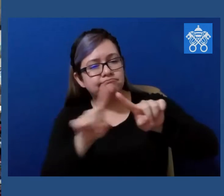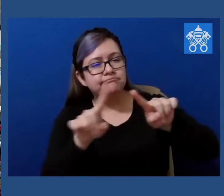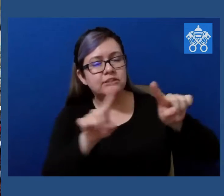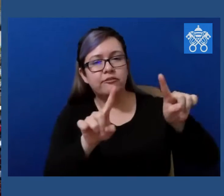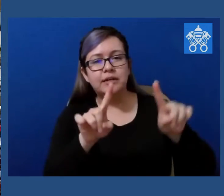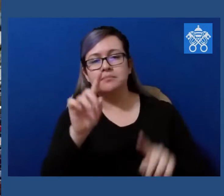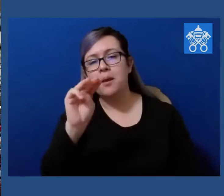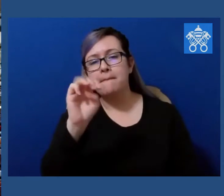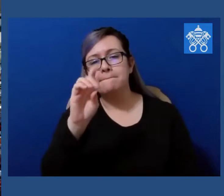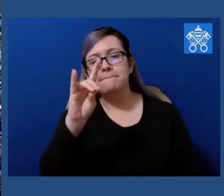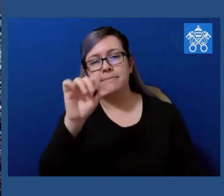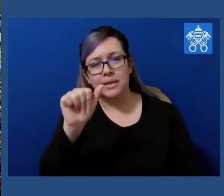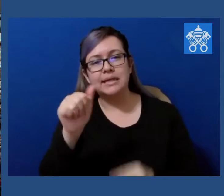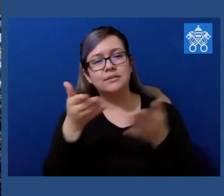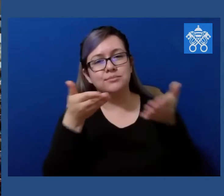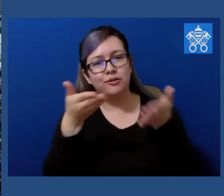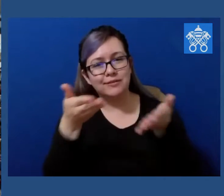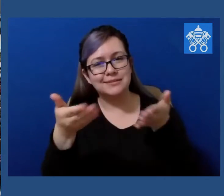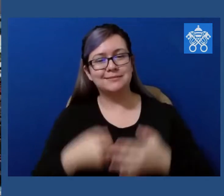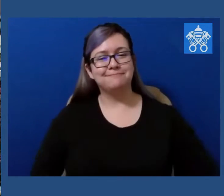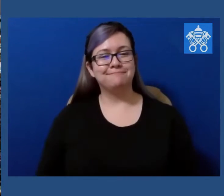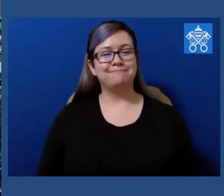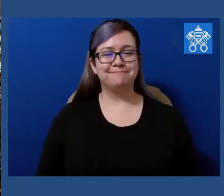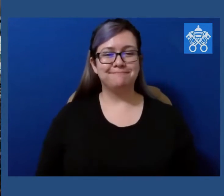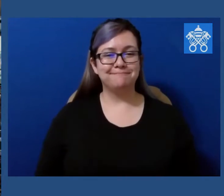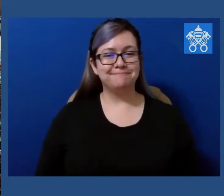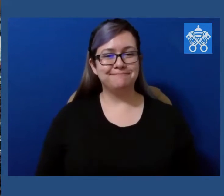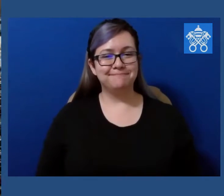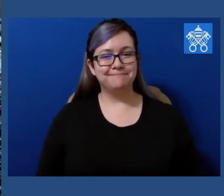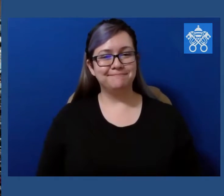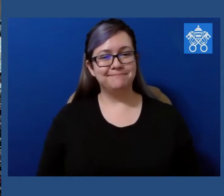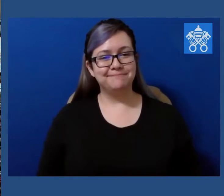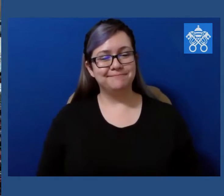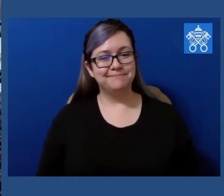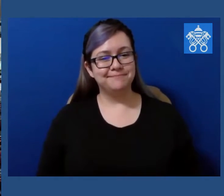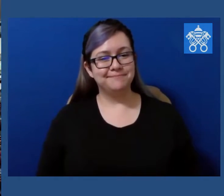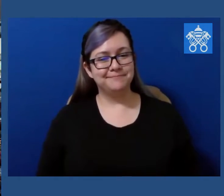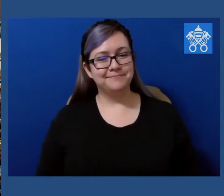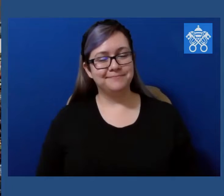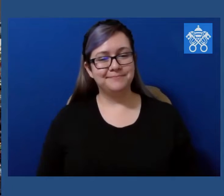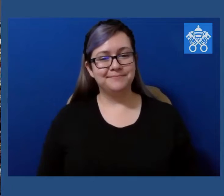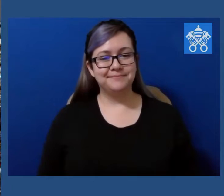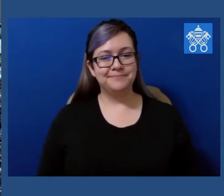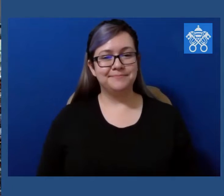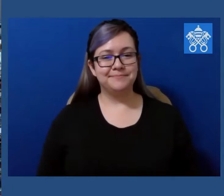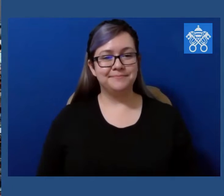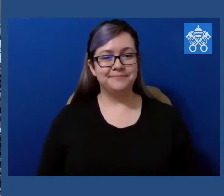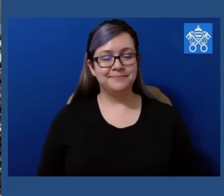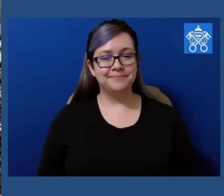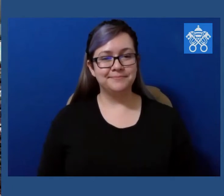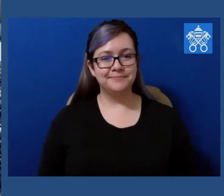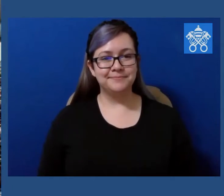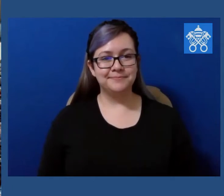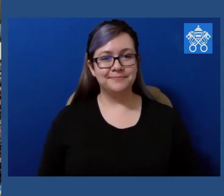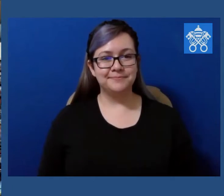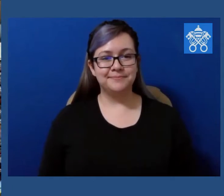broadcasters, including Catholic TV, Catholic Faith Network in America, Shalom World Television Networks USA,